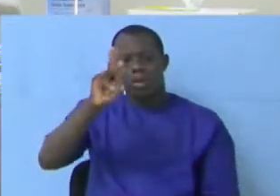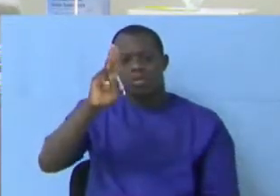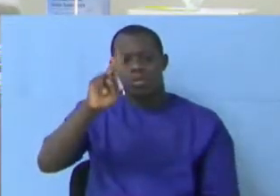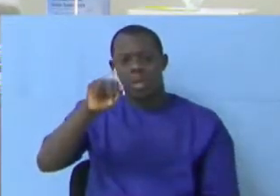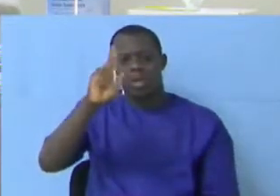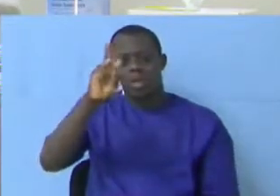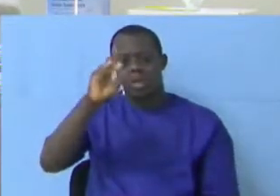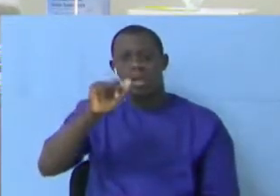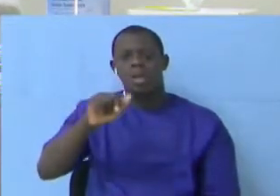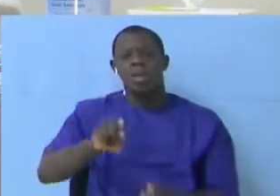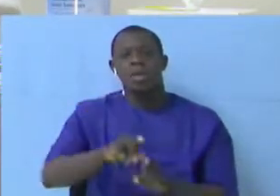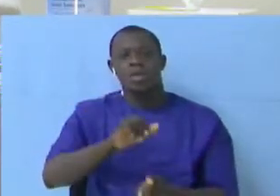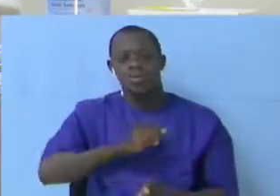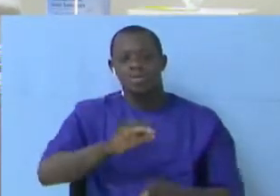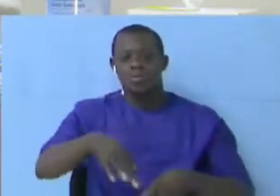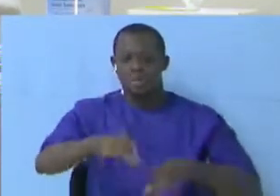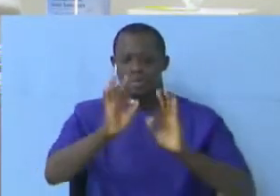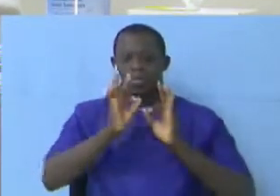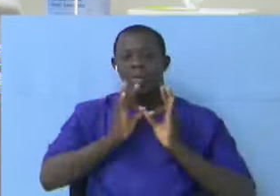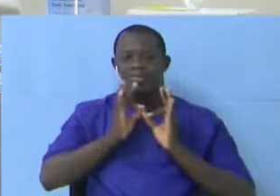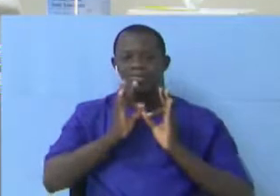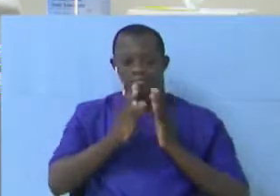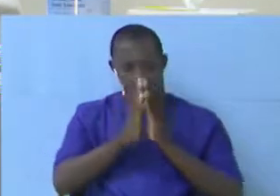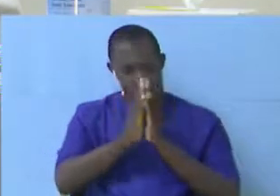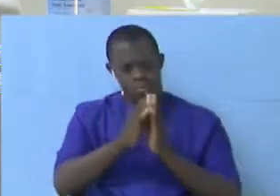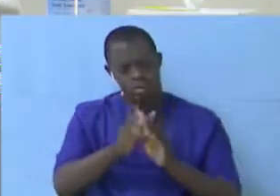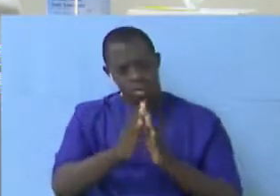No, he commanded. He took a canoe.